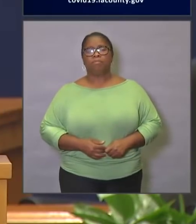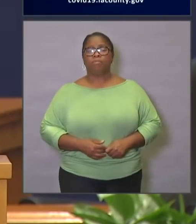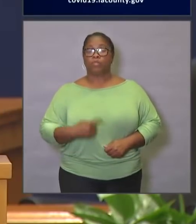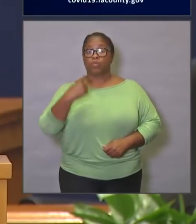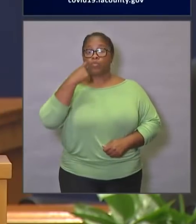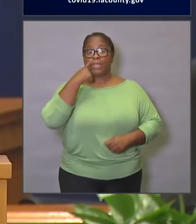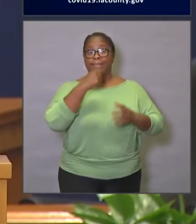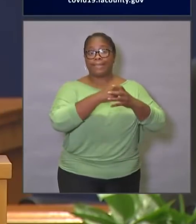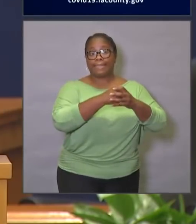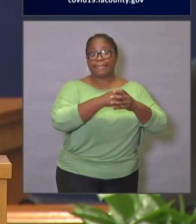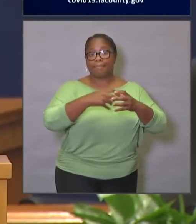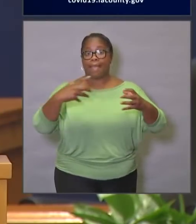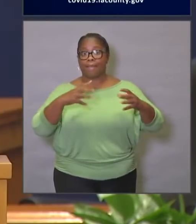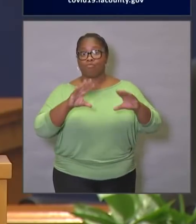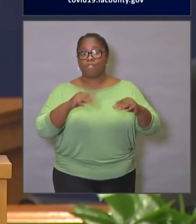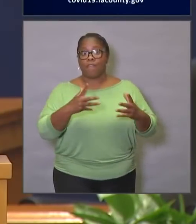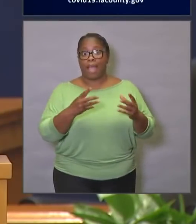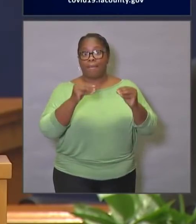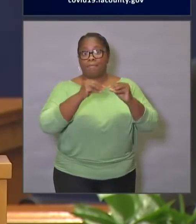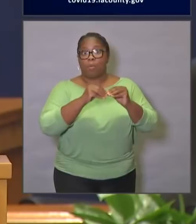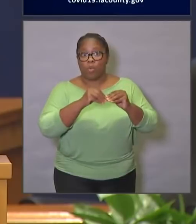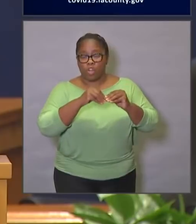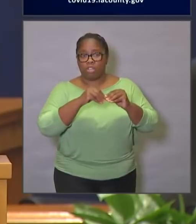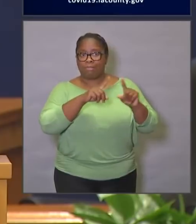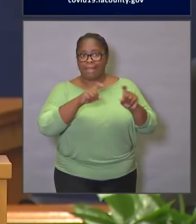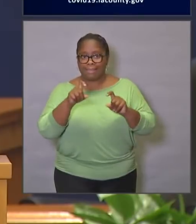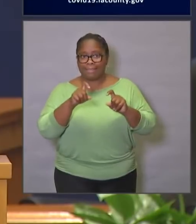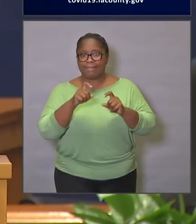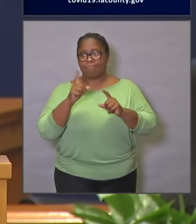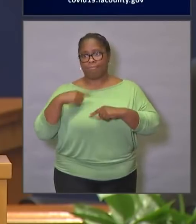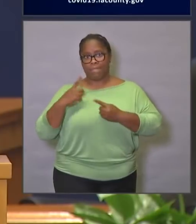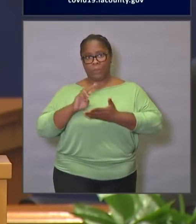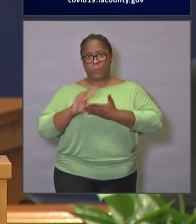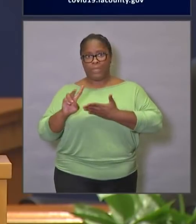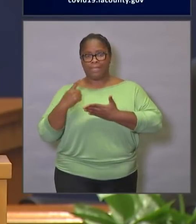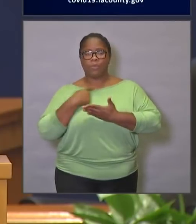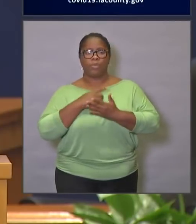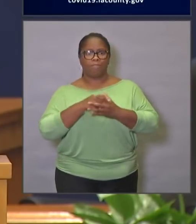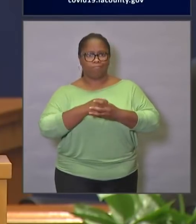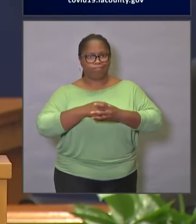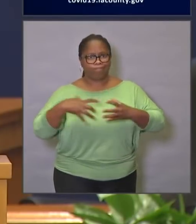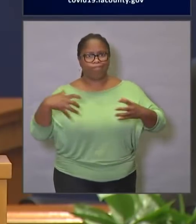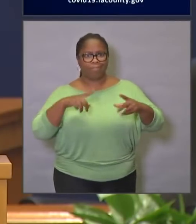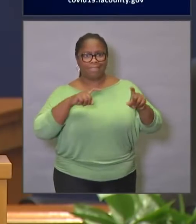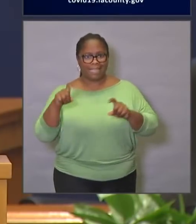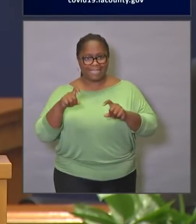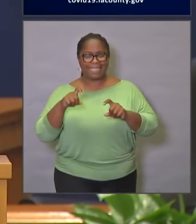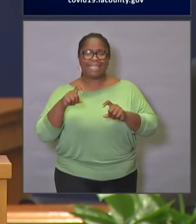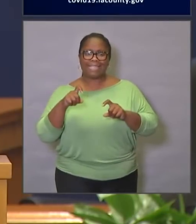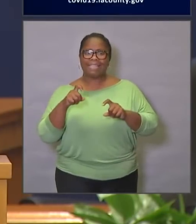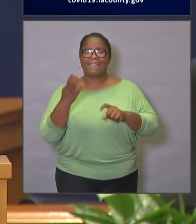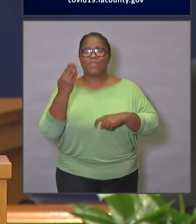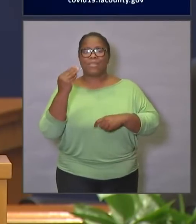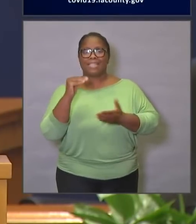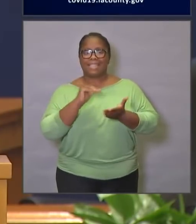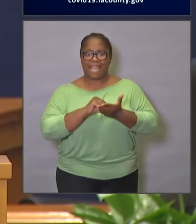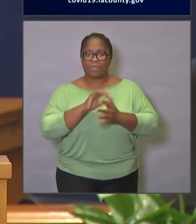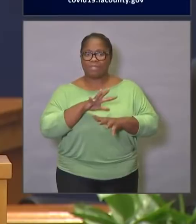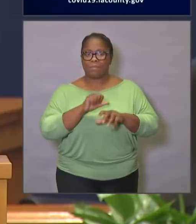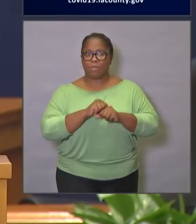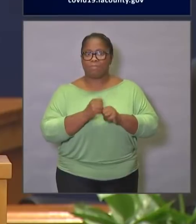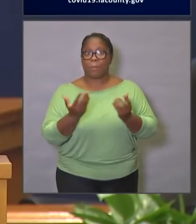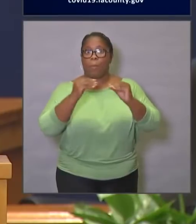recent expansions, within the past 2 weeks, the county has increased its testing capacity at sites by 14,000